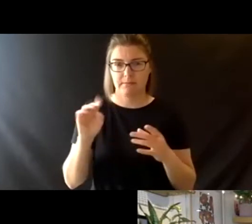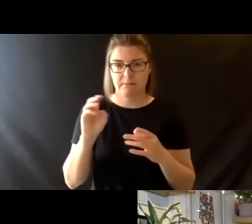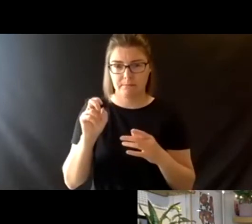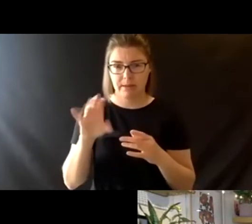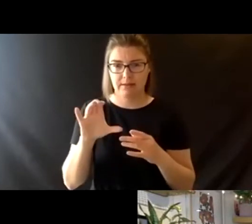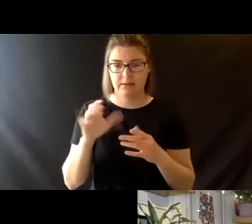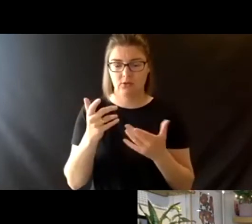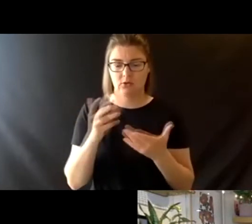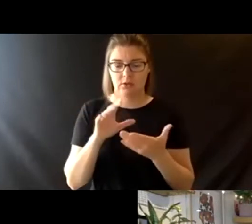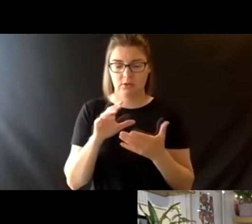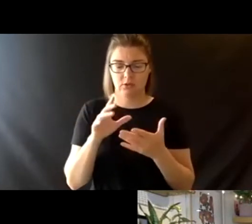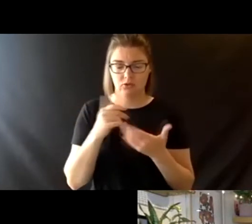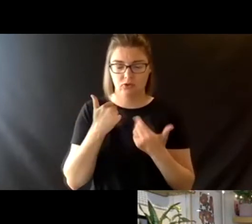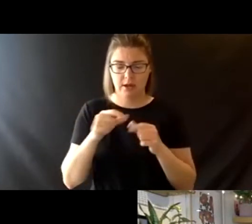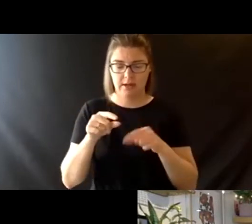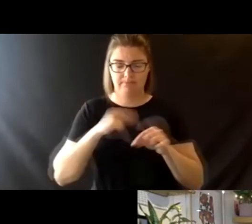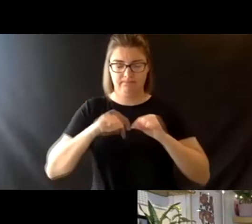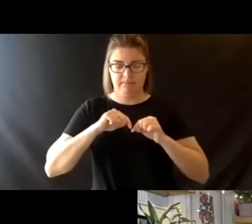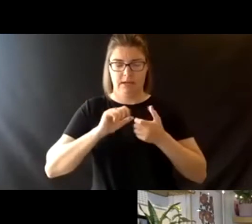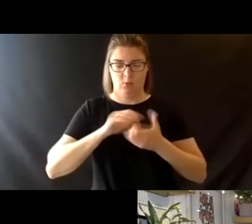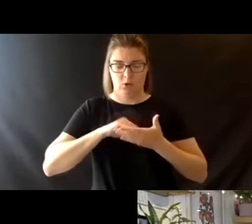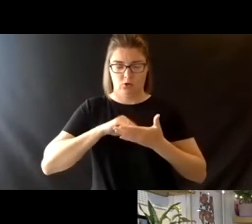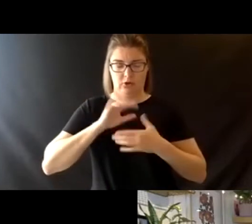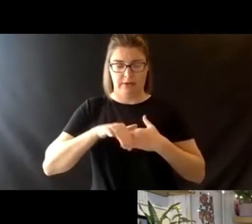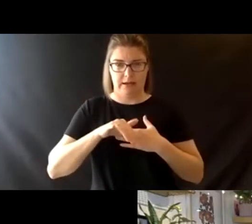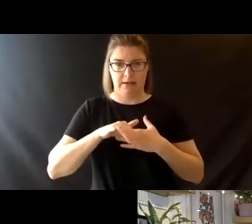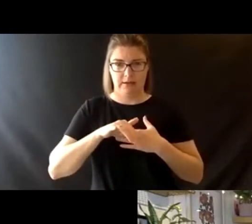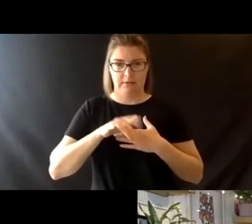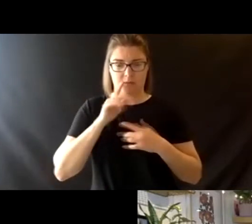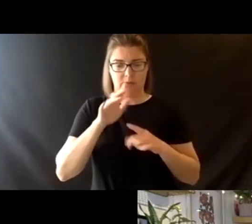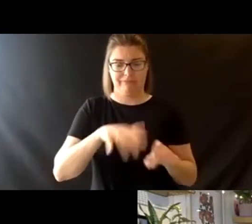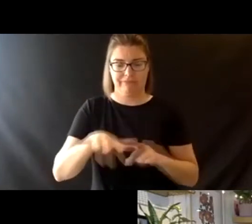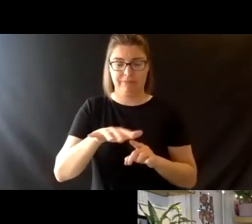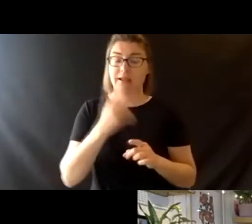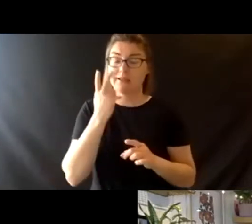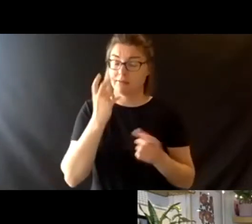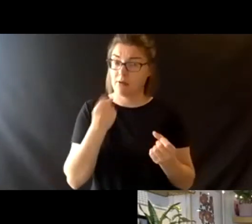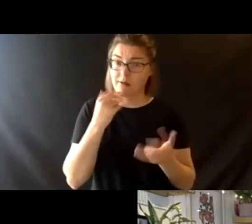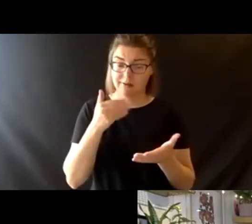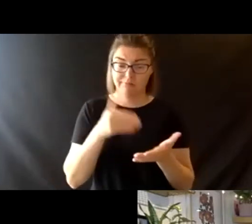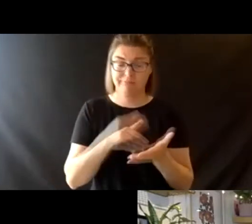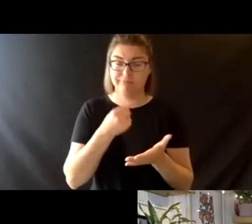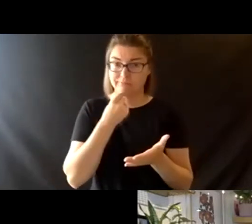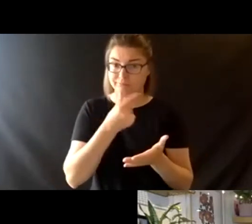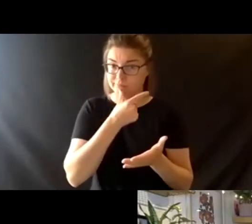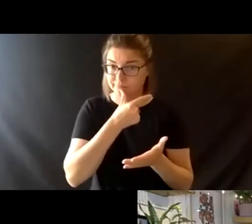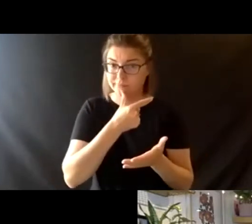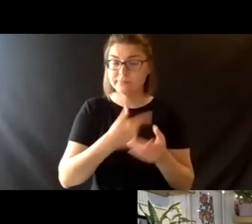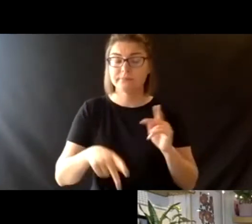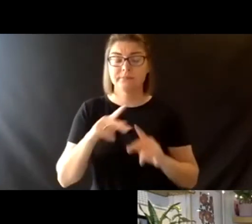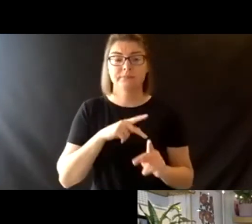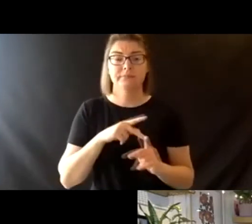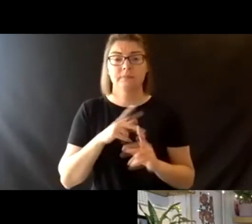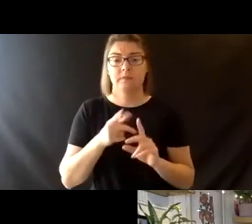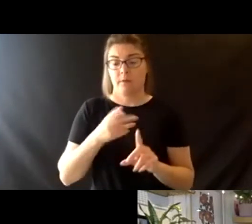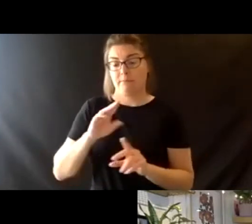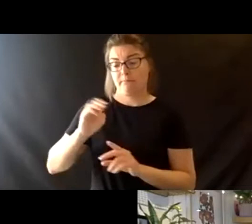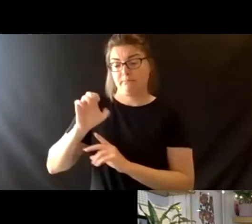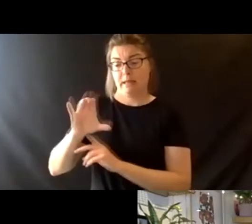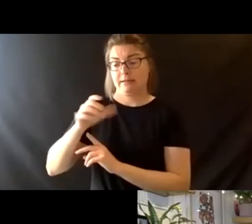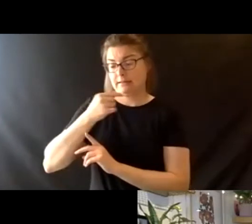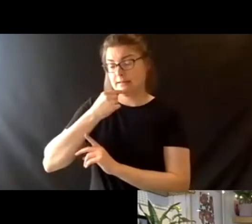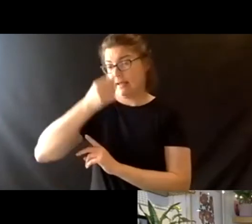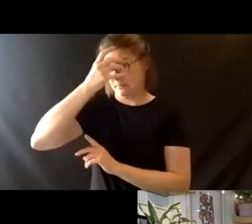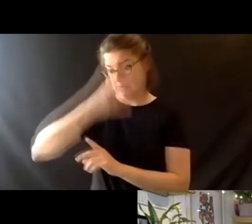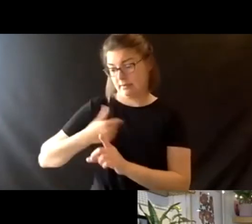outside and within queer spaces. You know, I see a lot of homophobia coming from, you know, masculine gay men